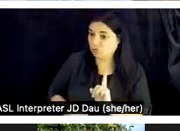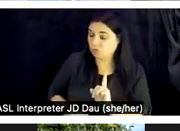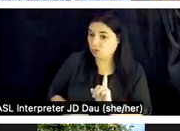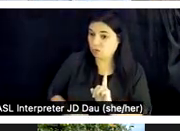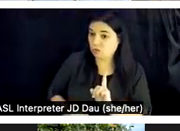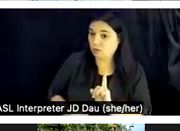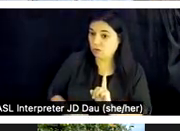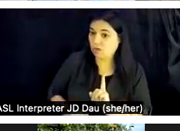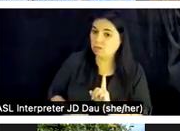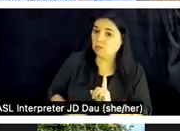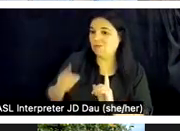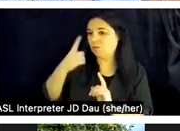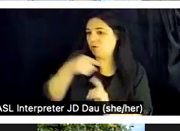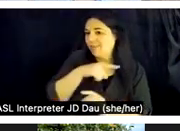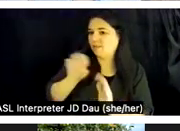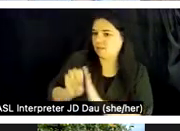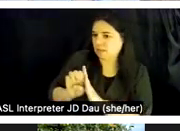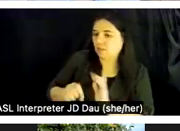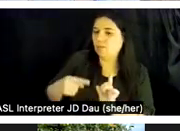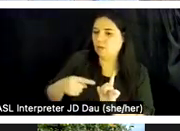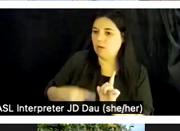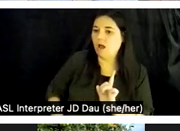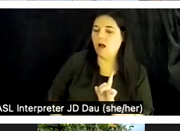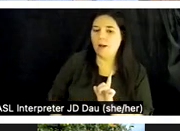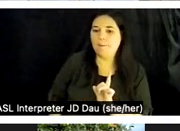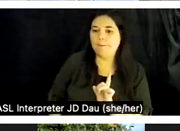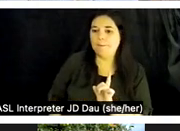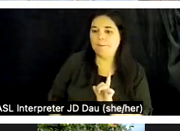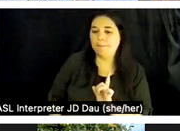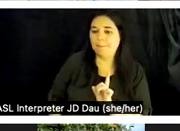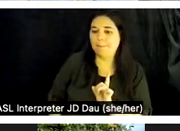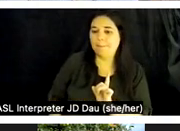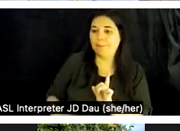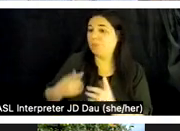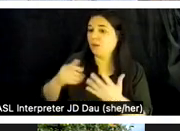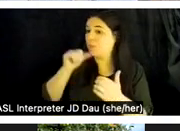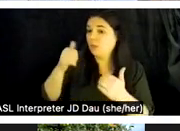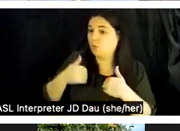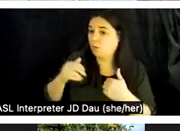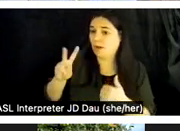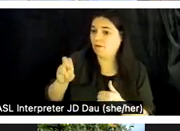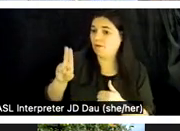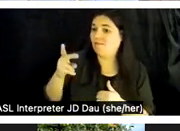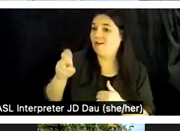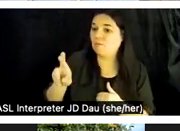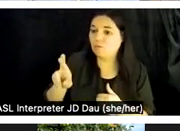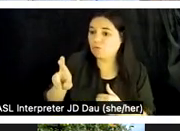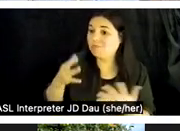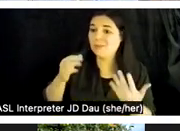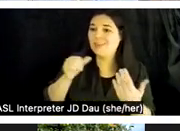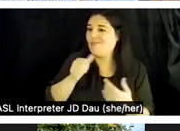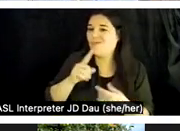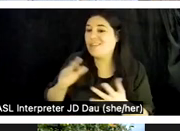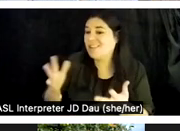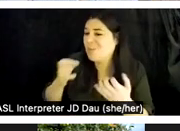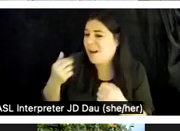again, in this example, the tester who doesn't have a voucher and is really not even looking for an apartment